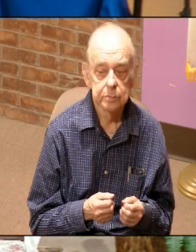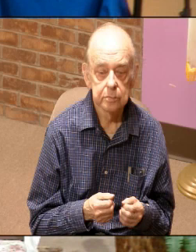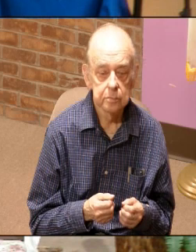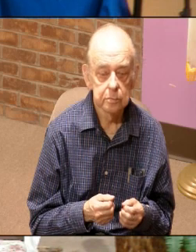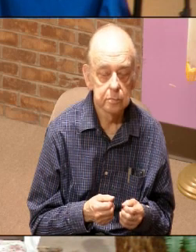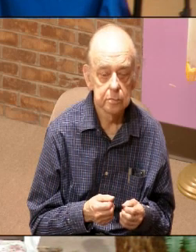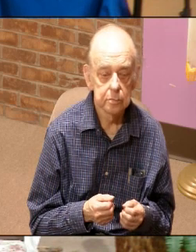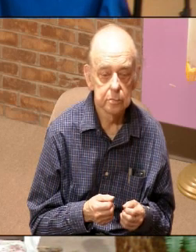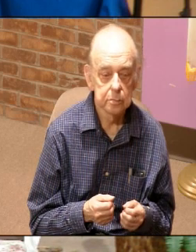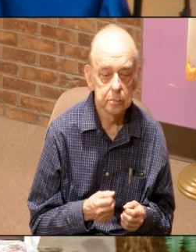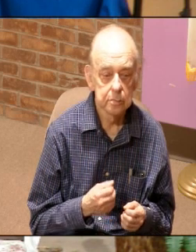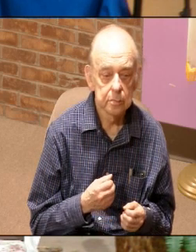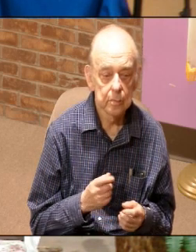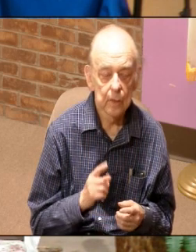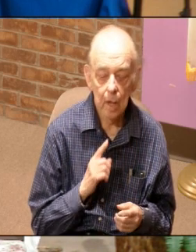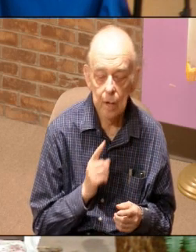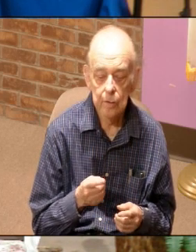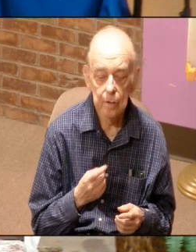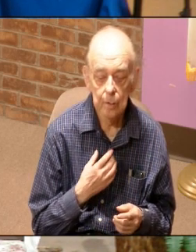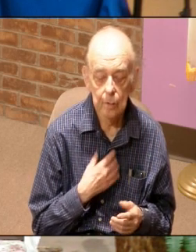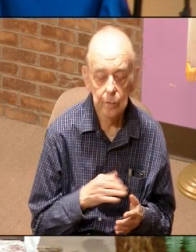And I sure wish they could be mended.